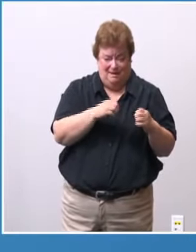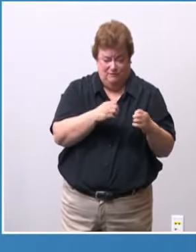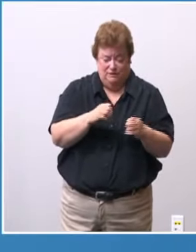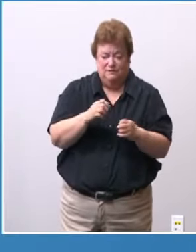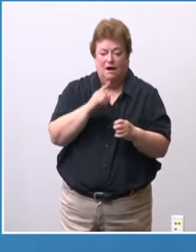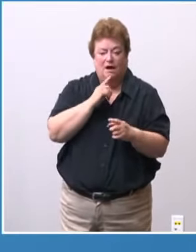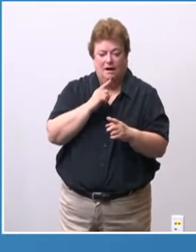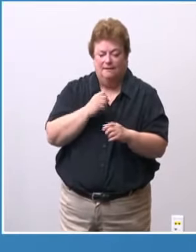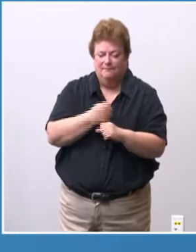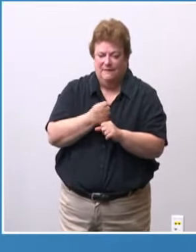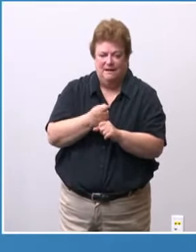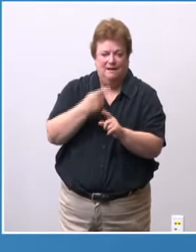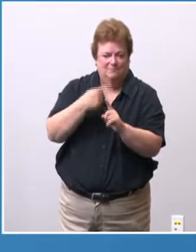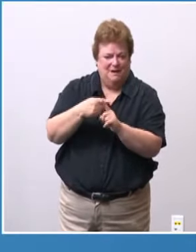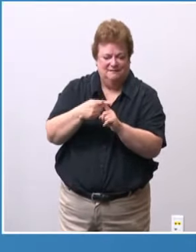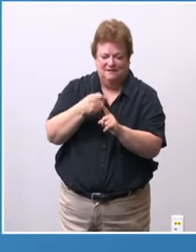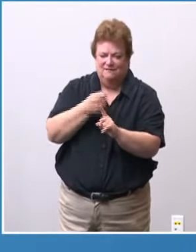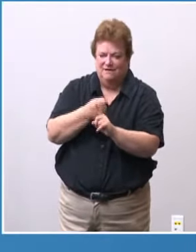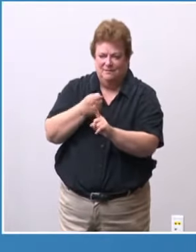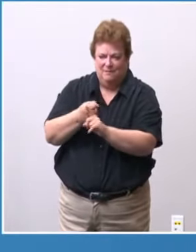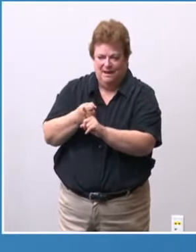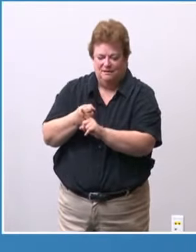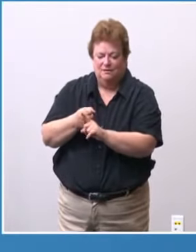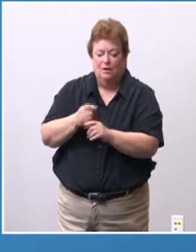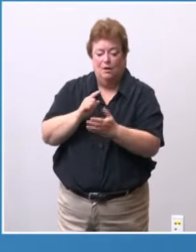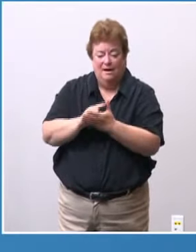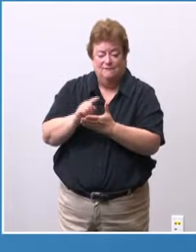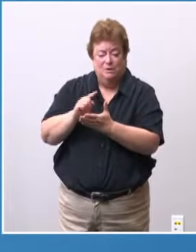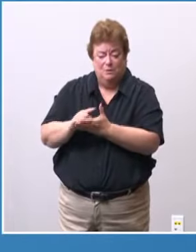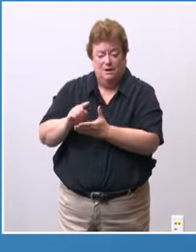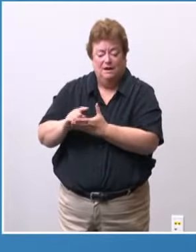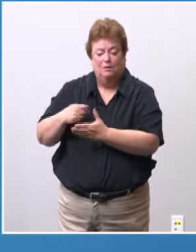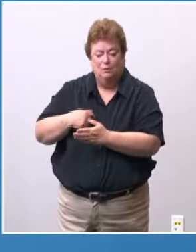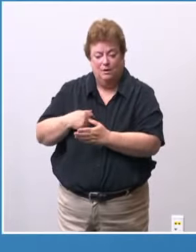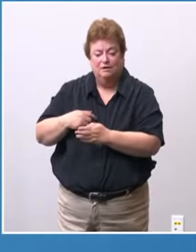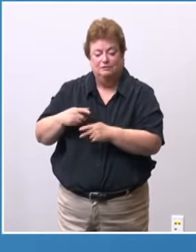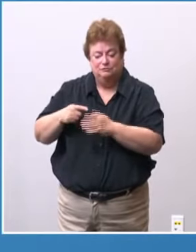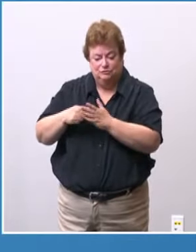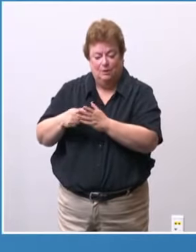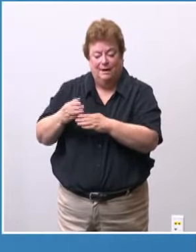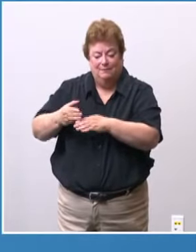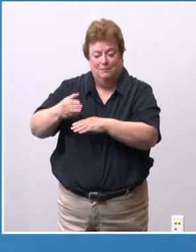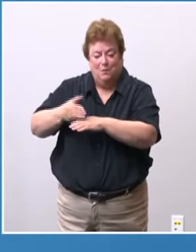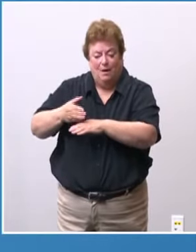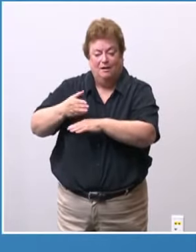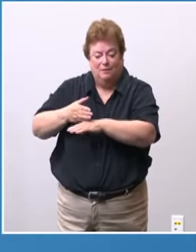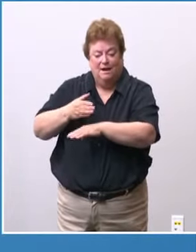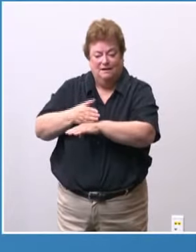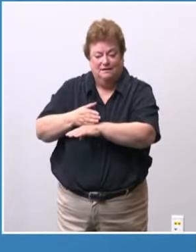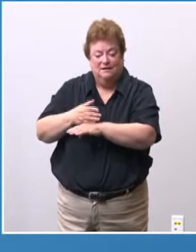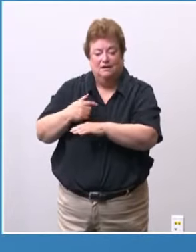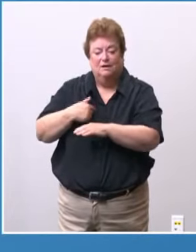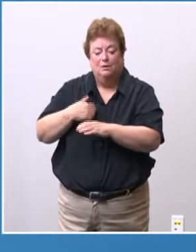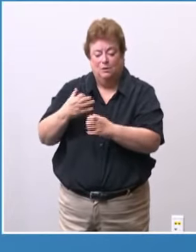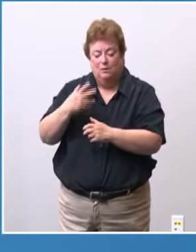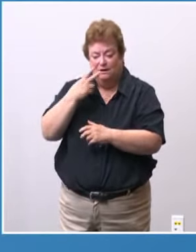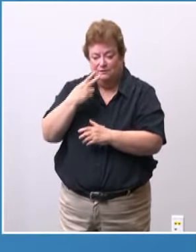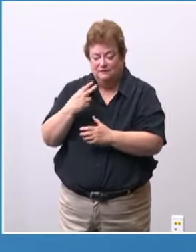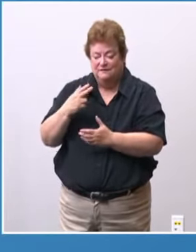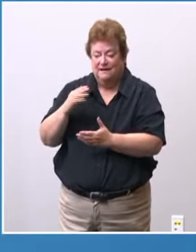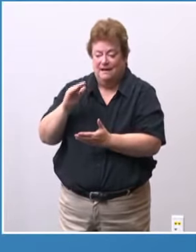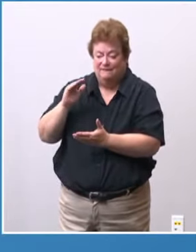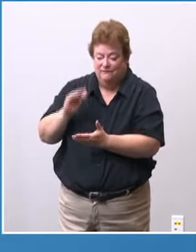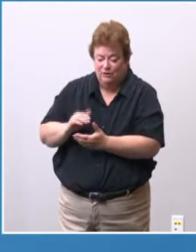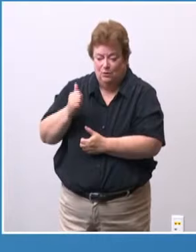impact. Week by week, our data is showing progress. But we're not there yet. We want to see fewer new cases,